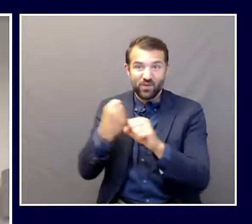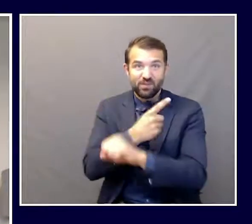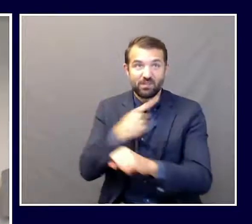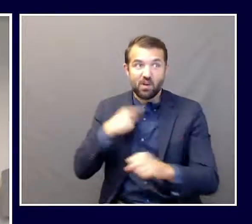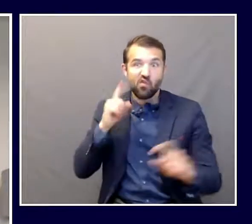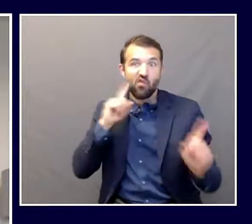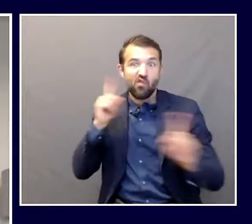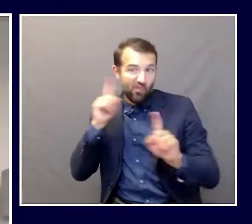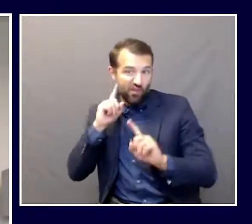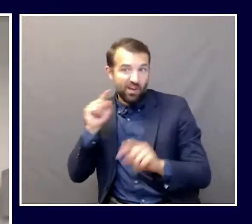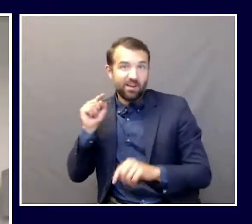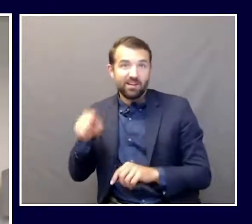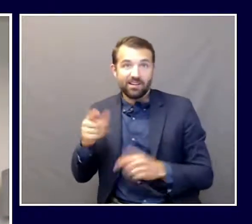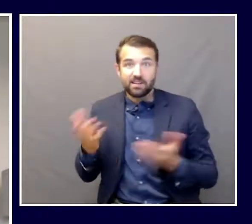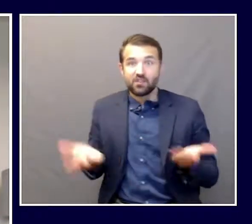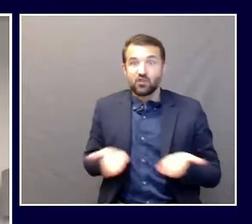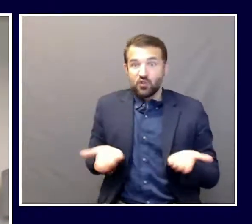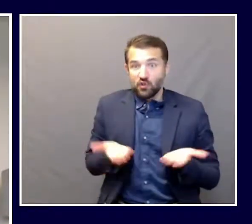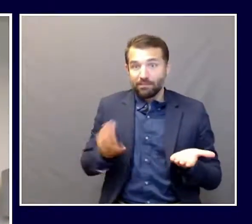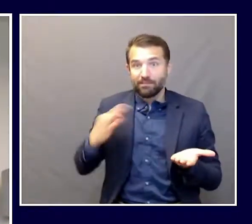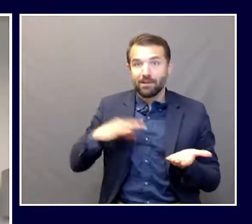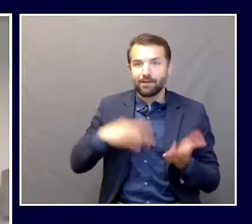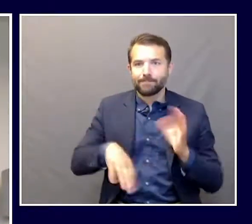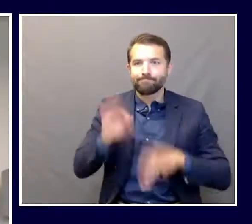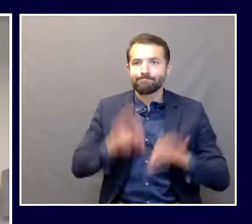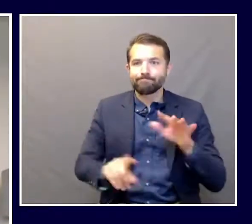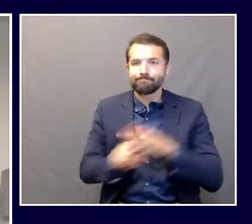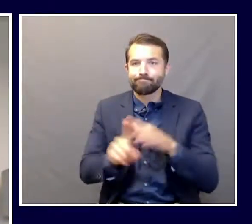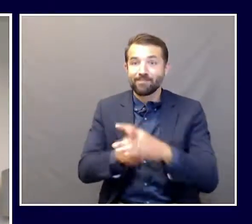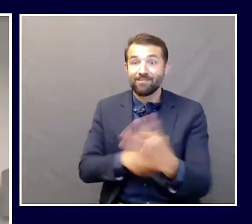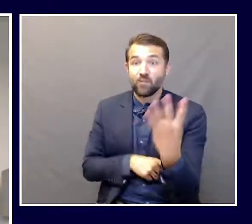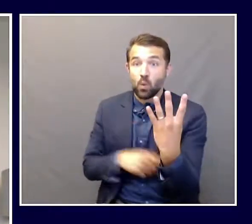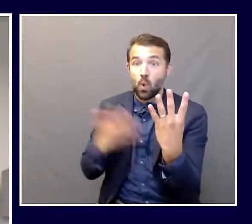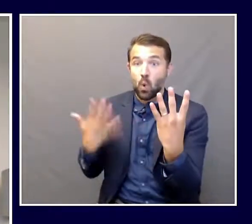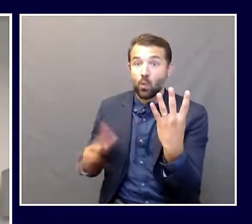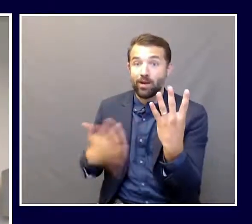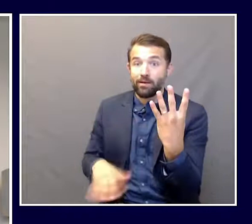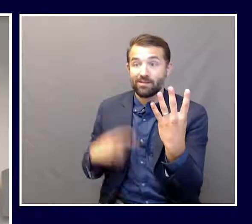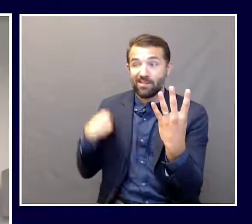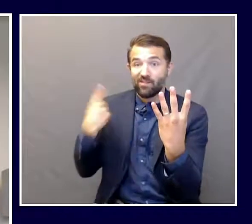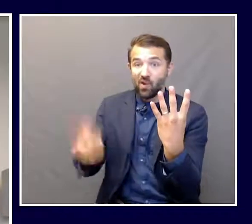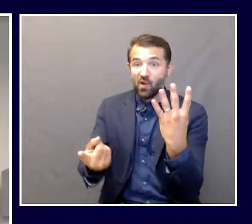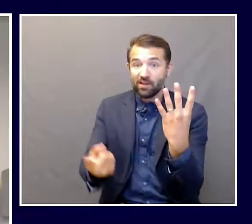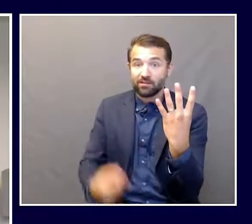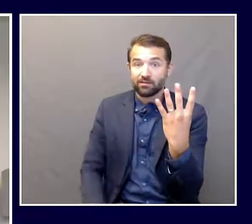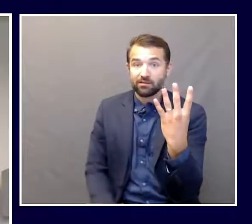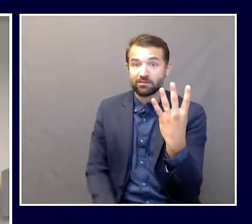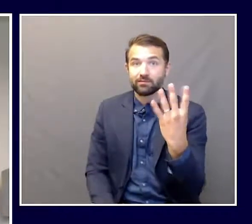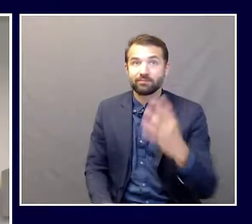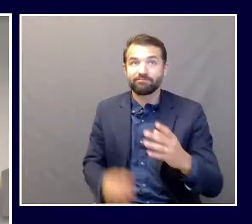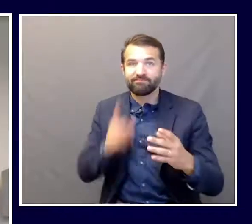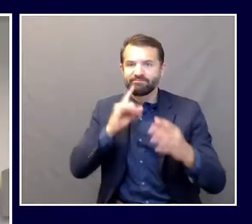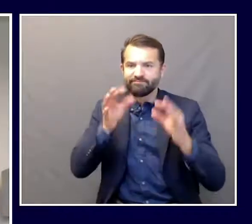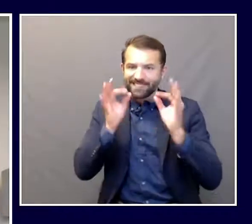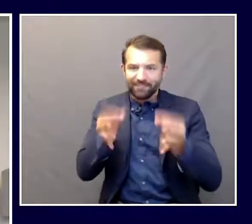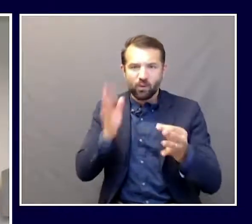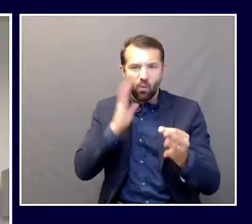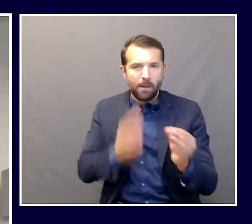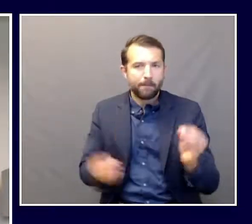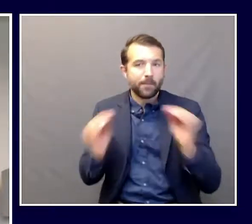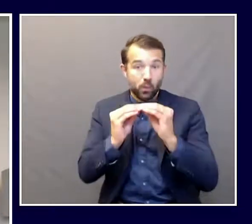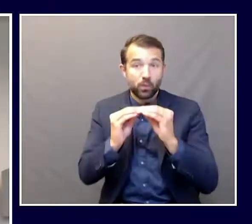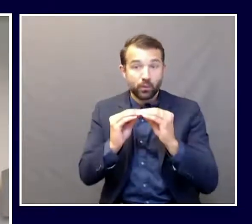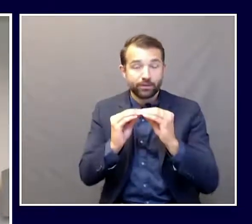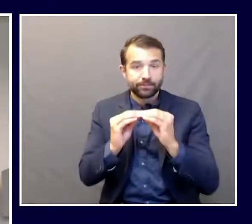detected 4 cases of the Delta variant, and there are almost certainly more cases out there.